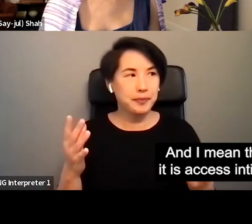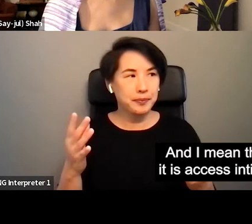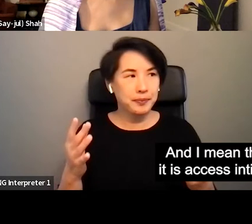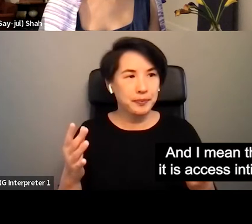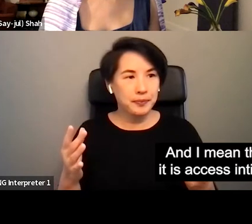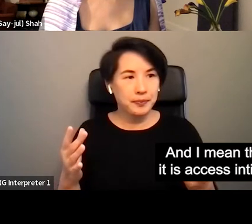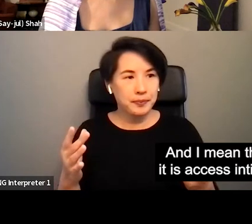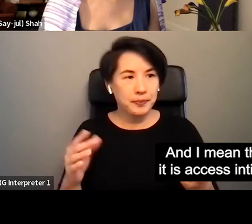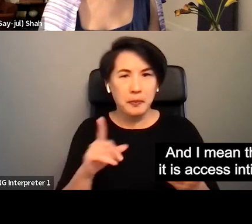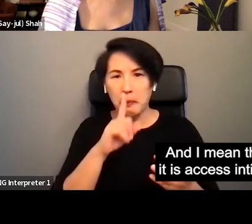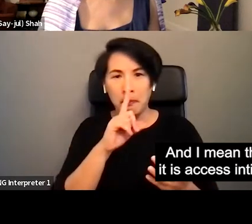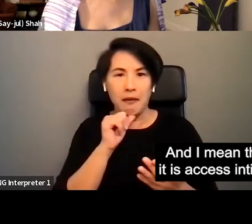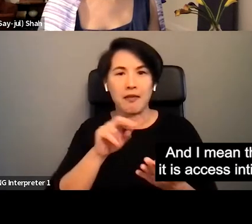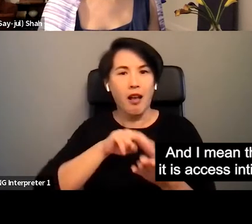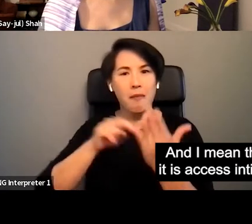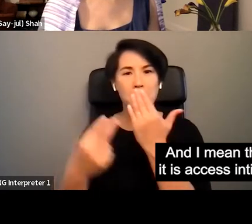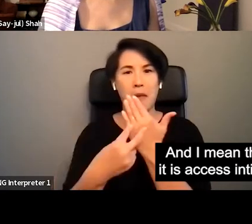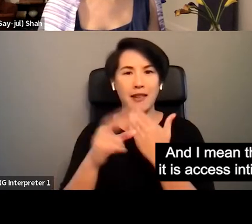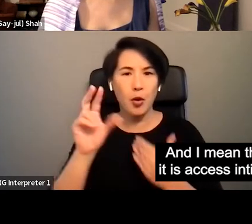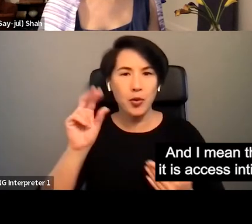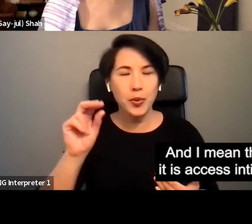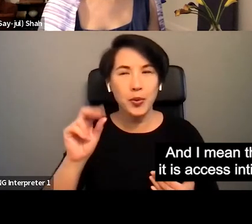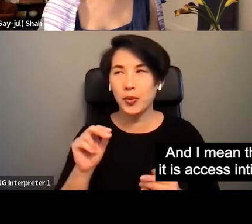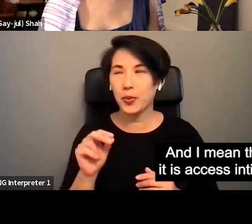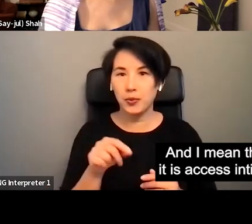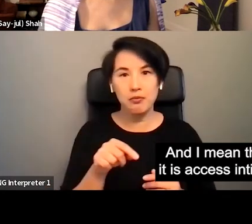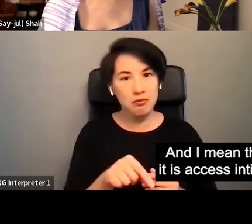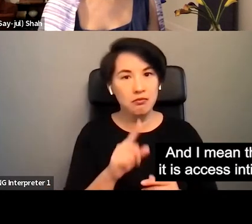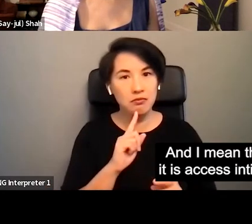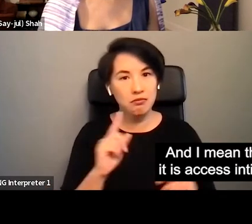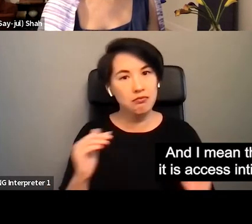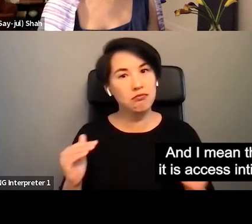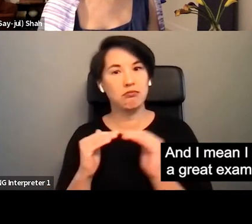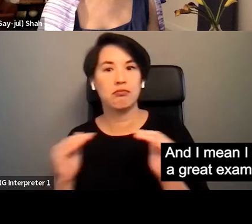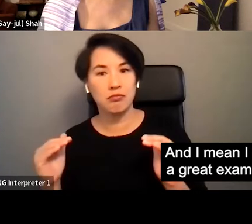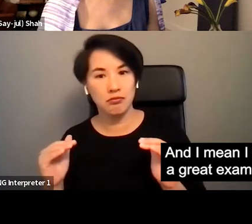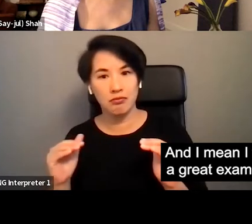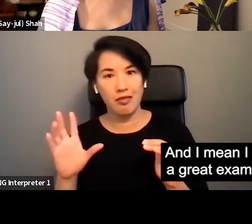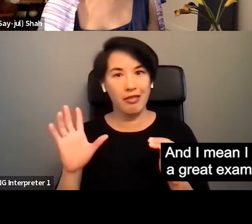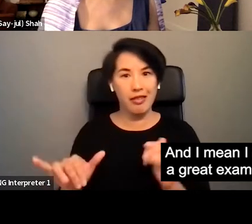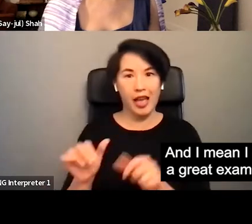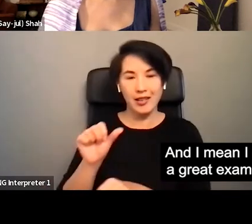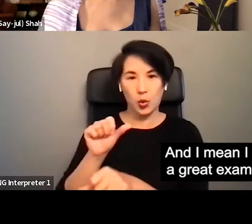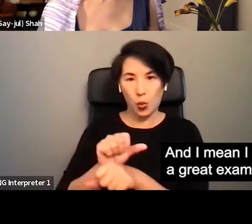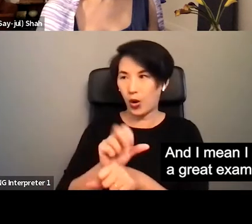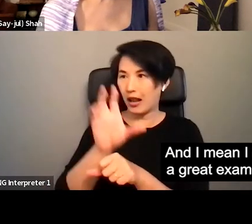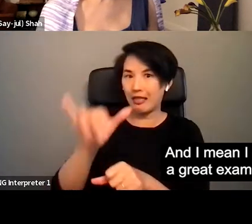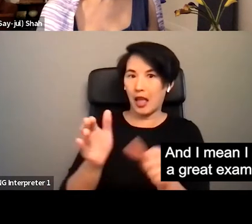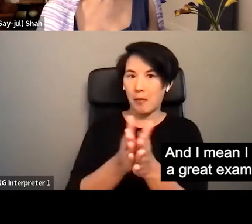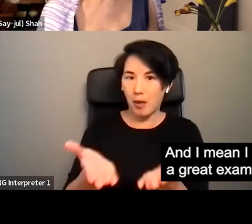it's not even just a metaphor. It is like creating, it's a body of work that does honor